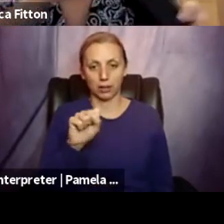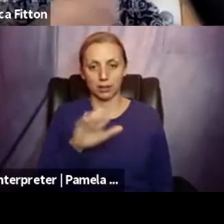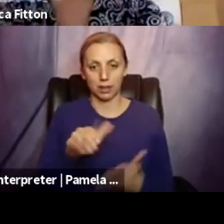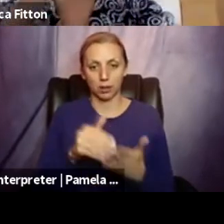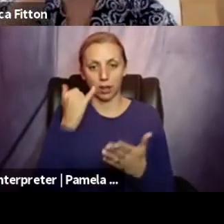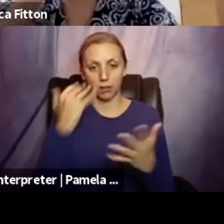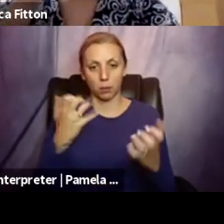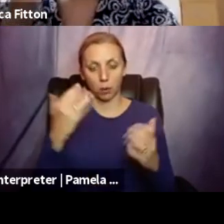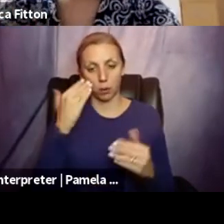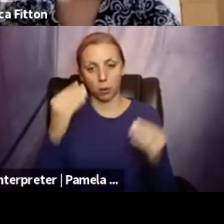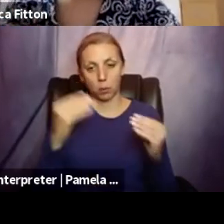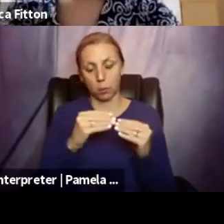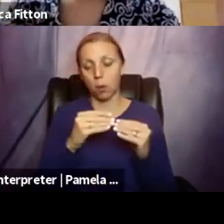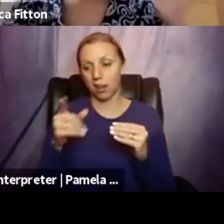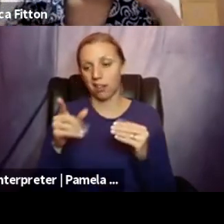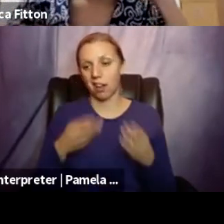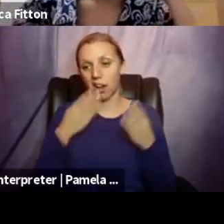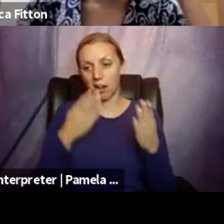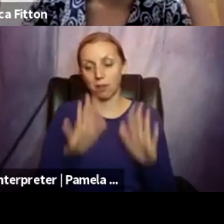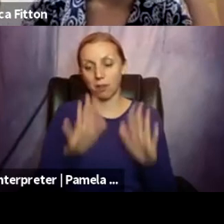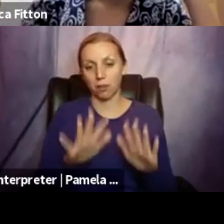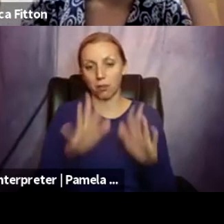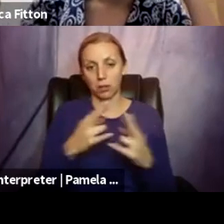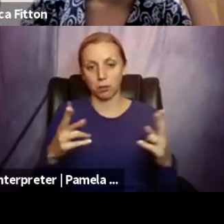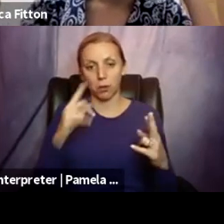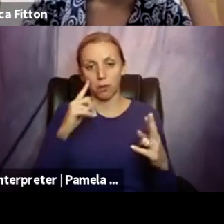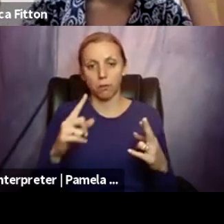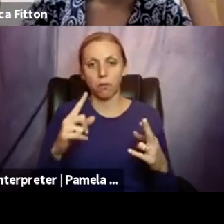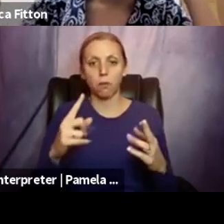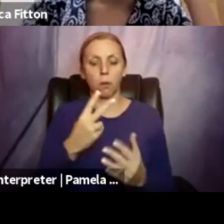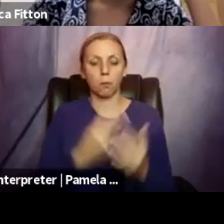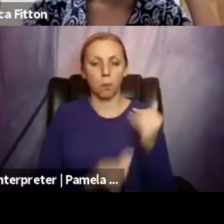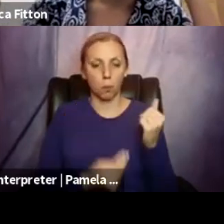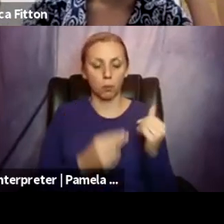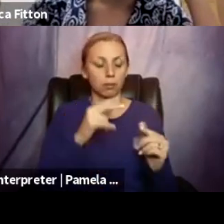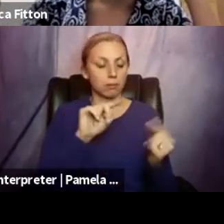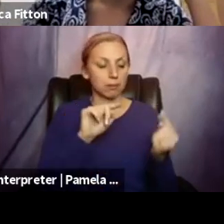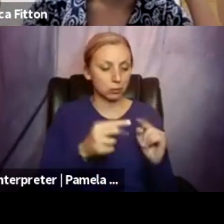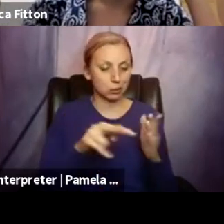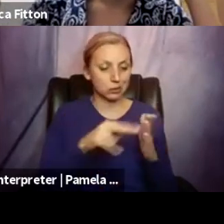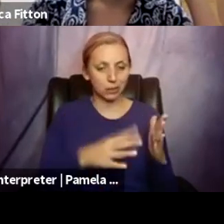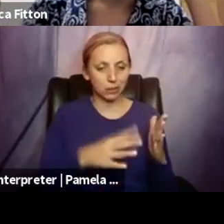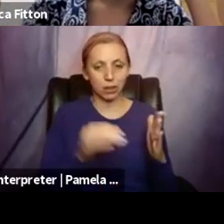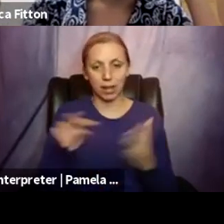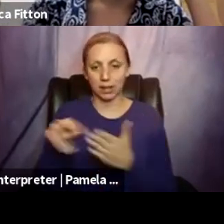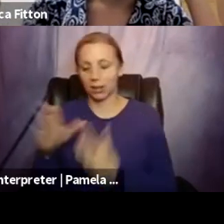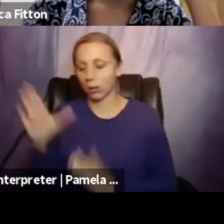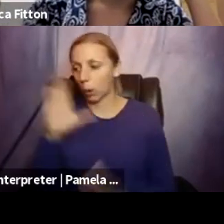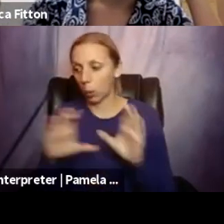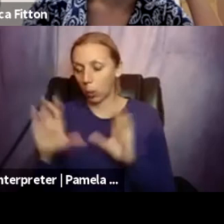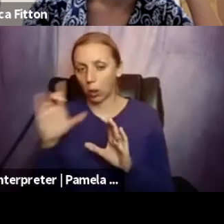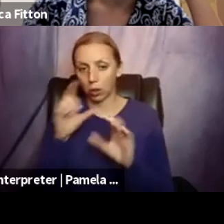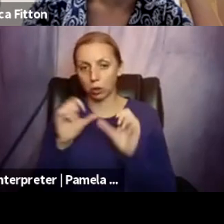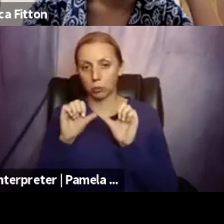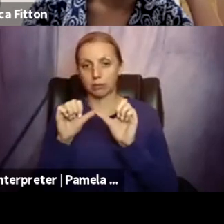But the Harkness Center offers some really great resources for both injured dancers and dancers who are looking to stay